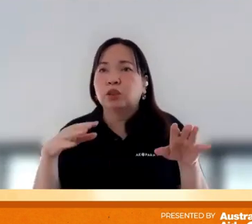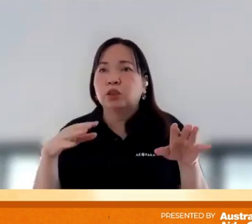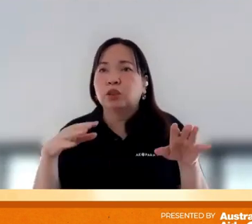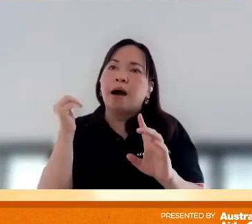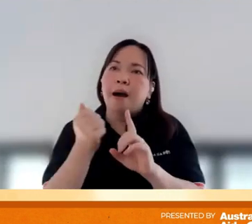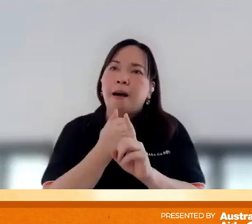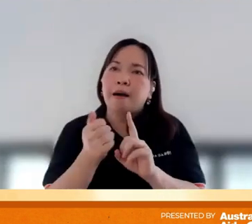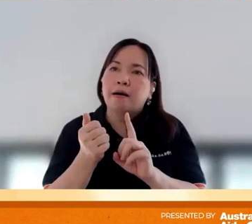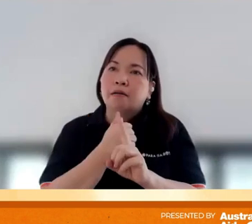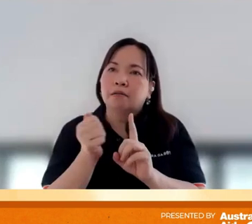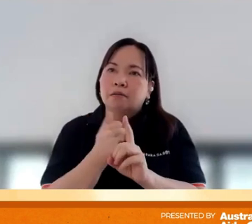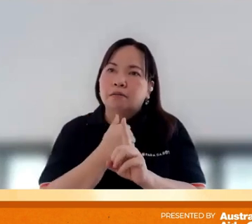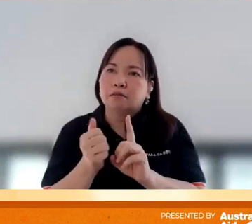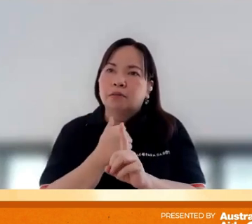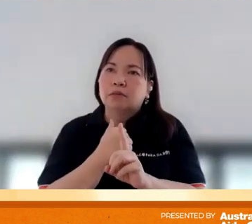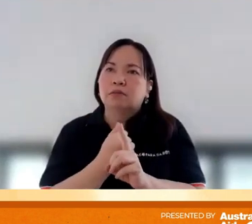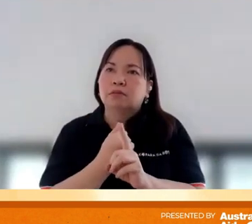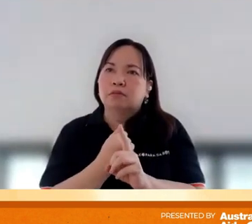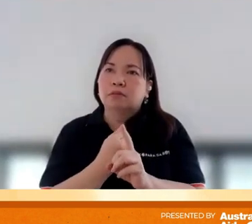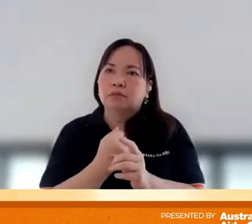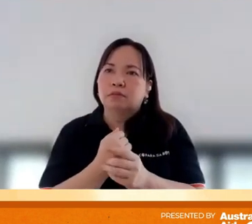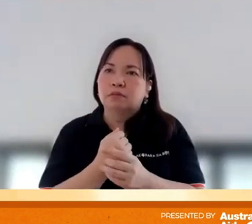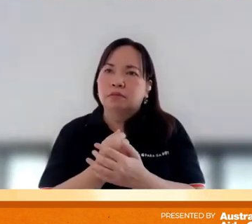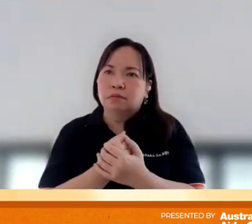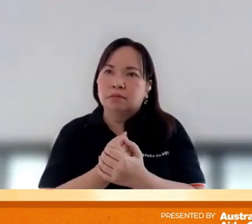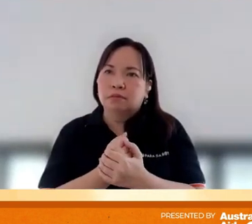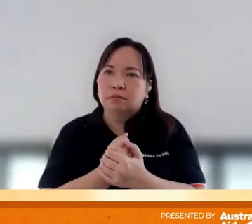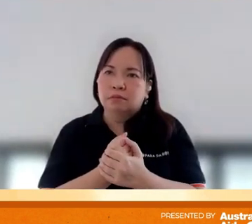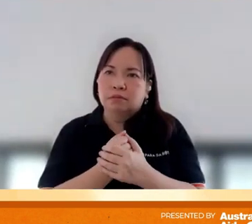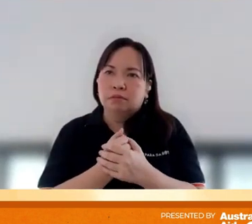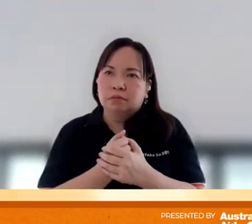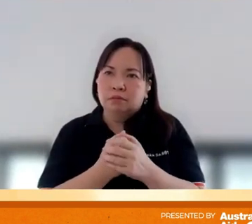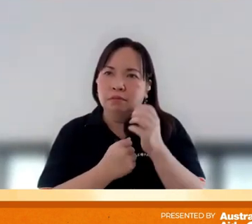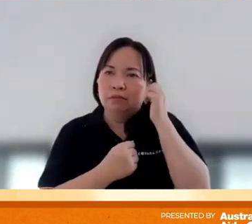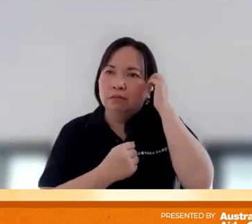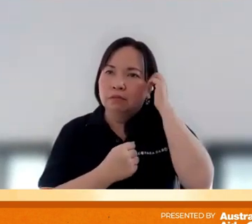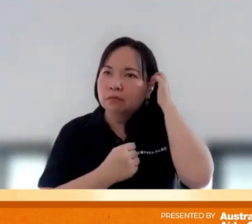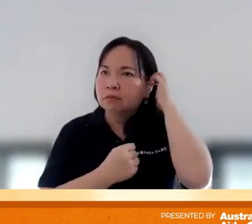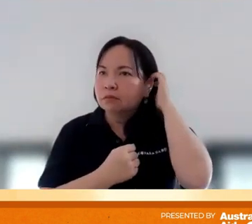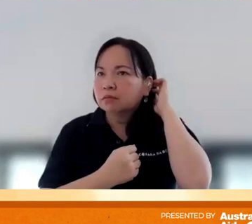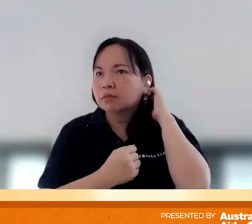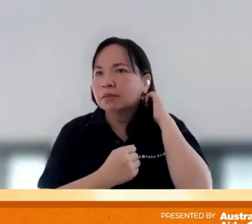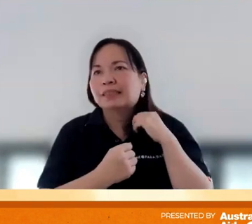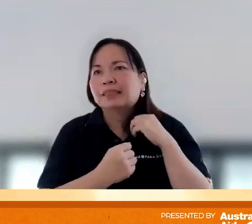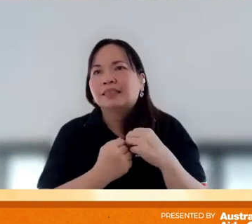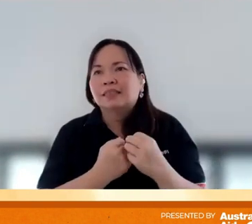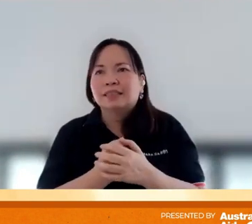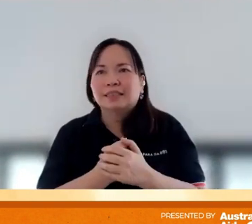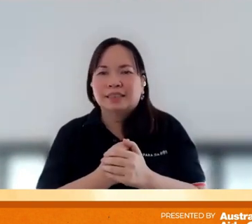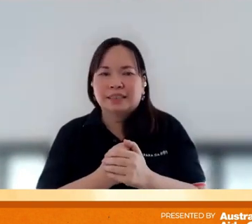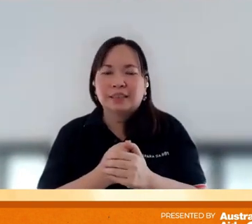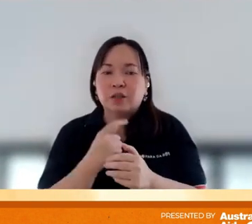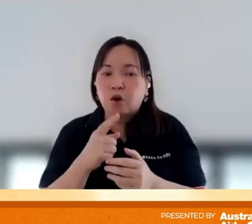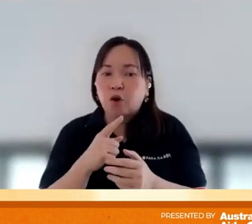very important. Okay, we provide still the basic. And what is the basic? We provide